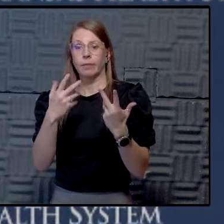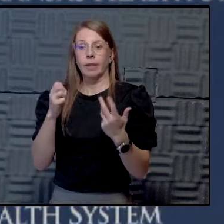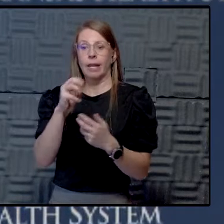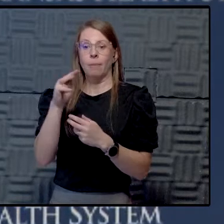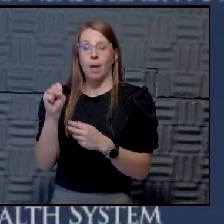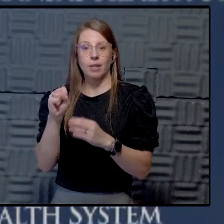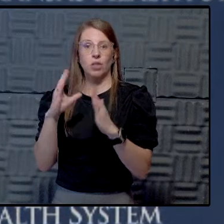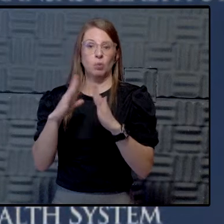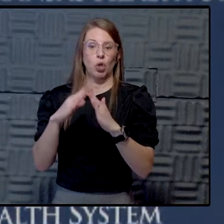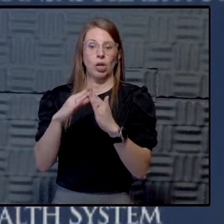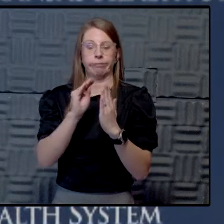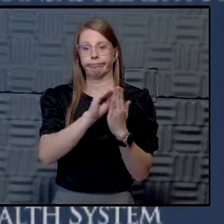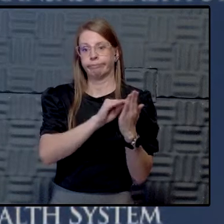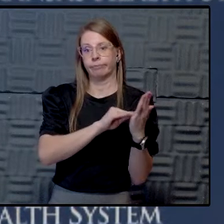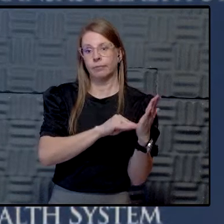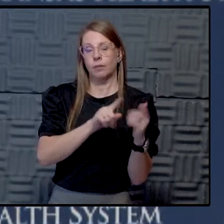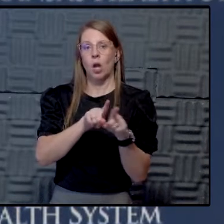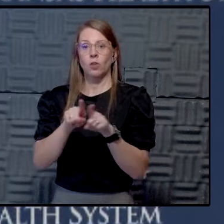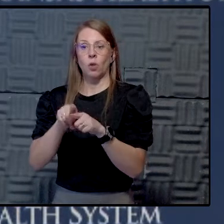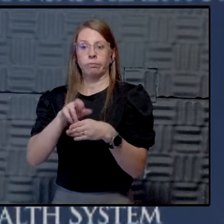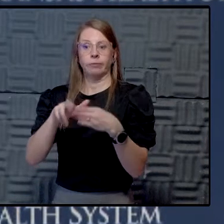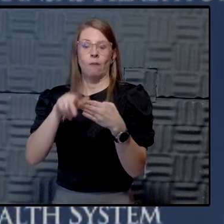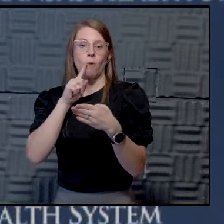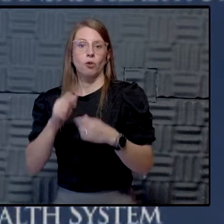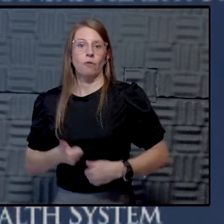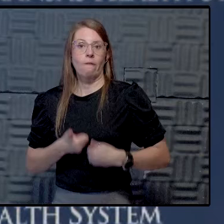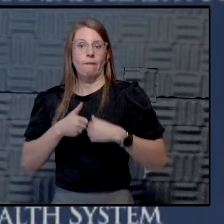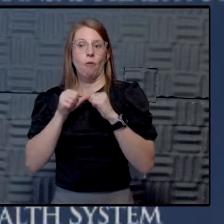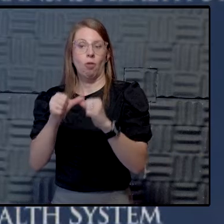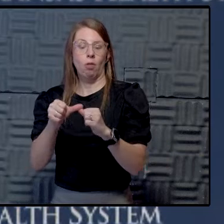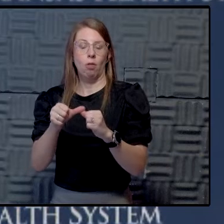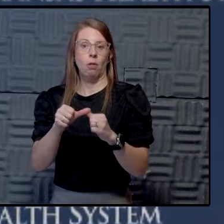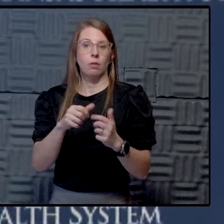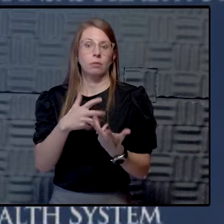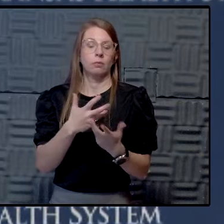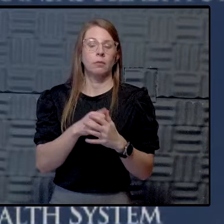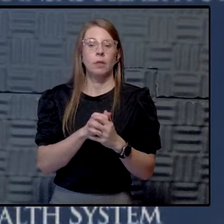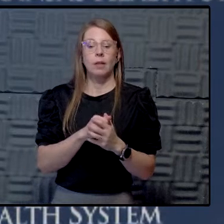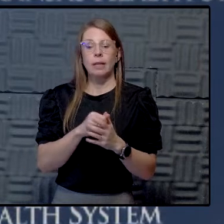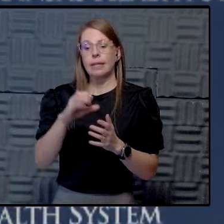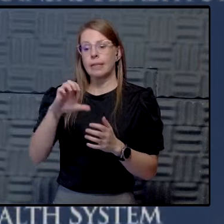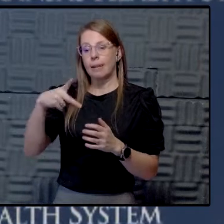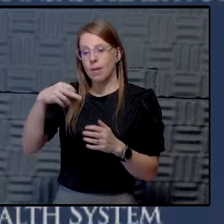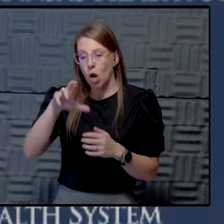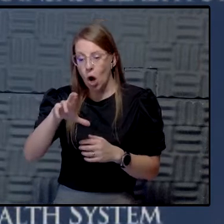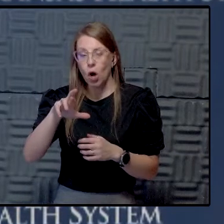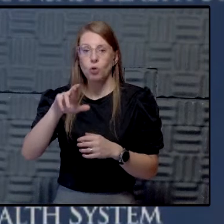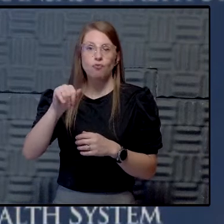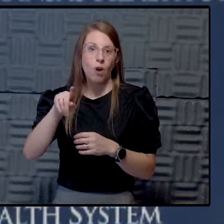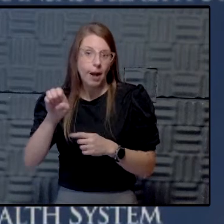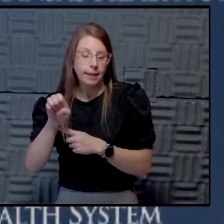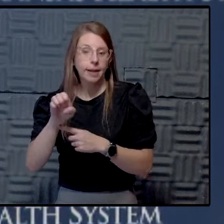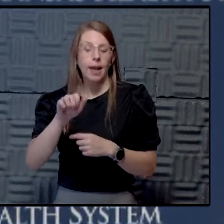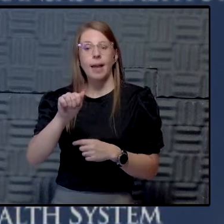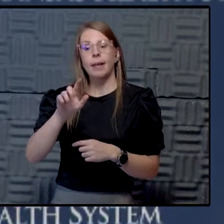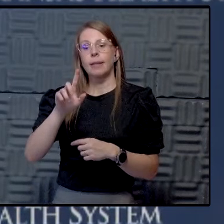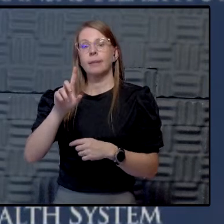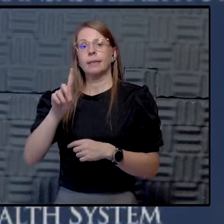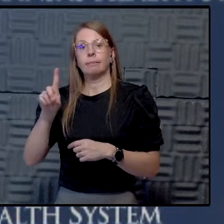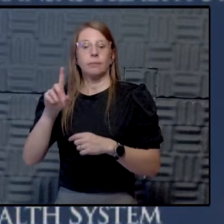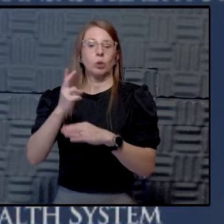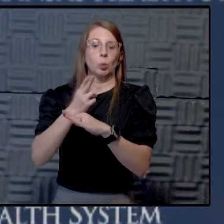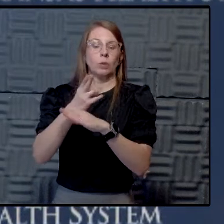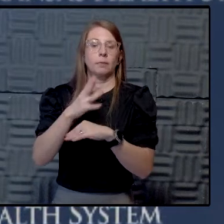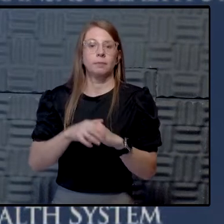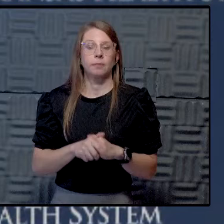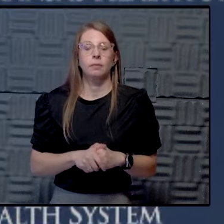EMS community, our outcomes for survival of cardiac arrest, bystander CPR rates, AED use, things of that nature.